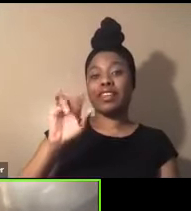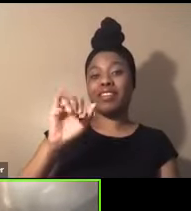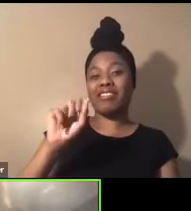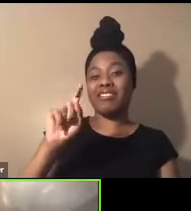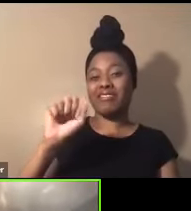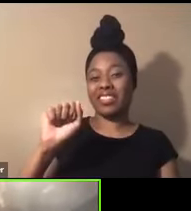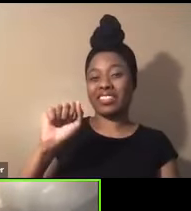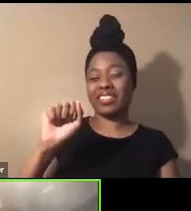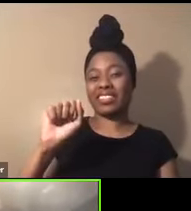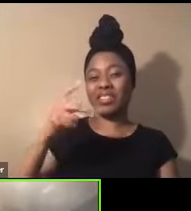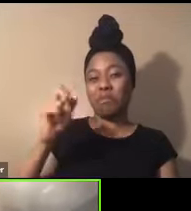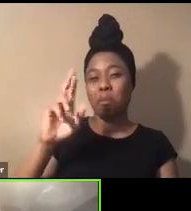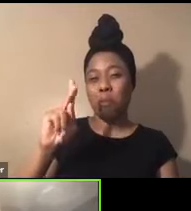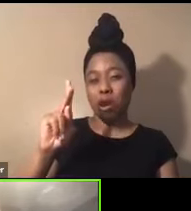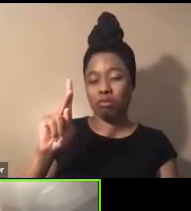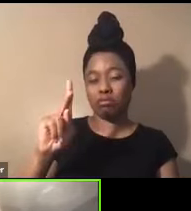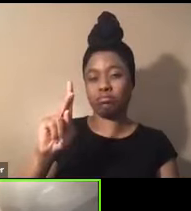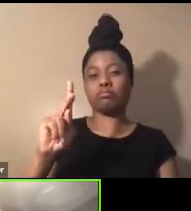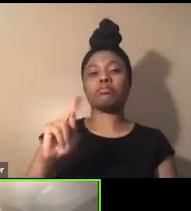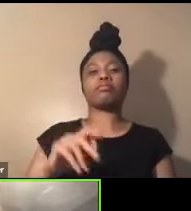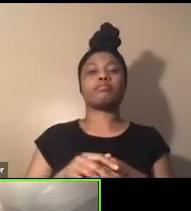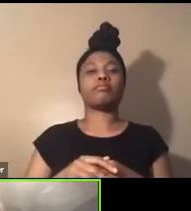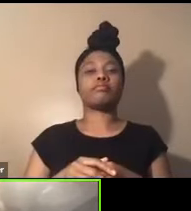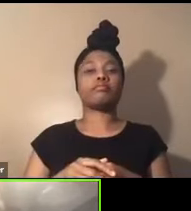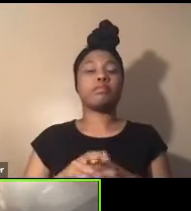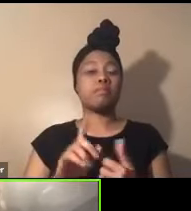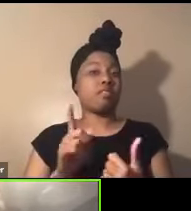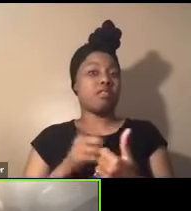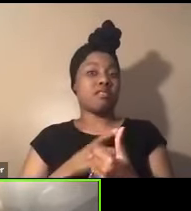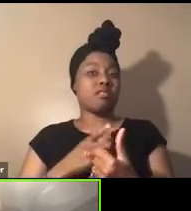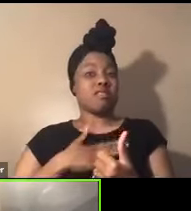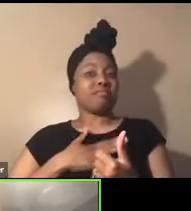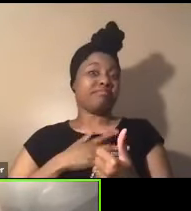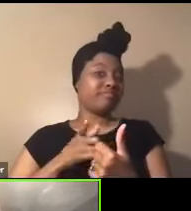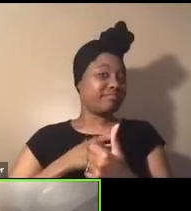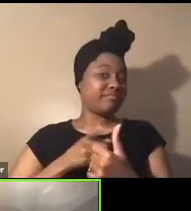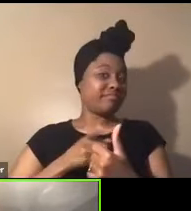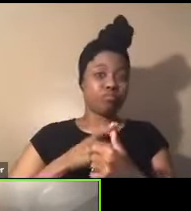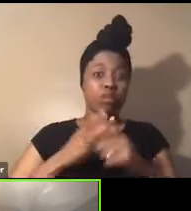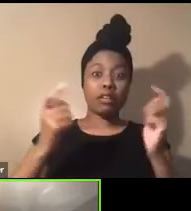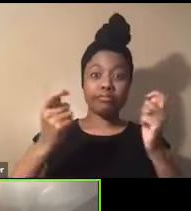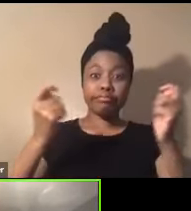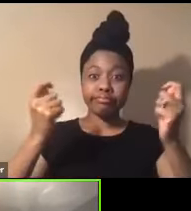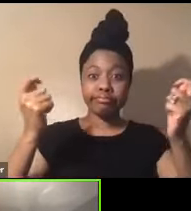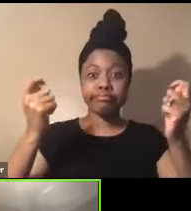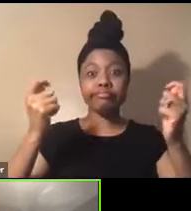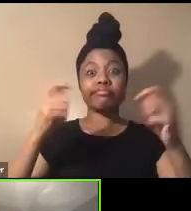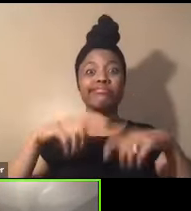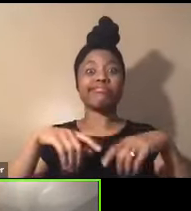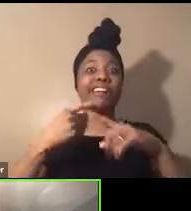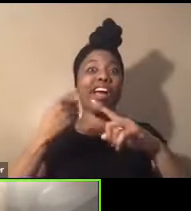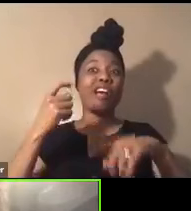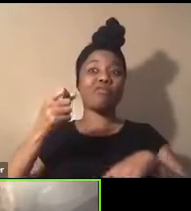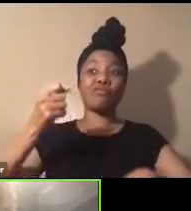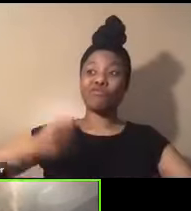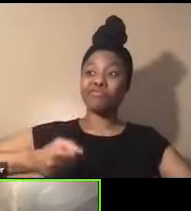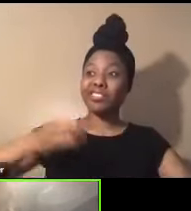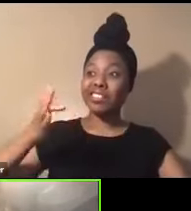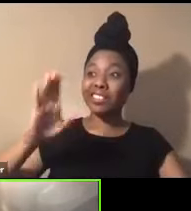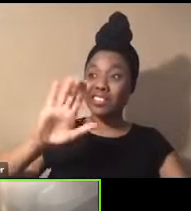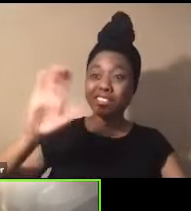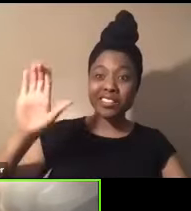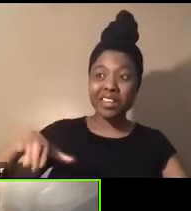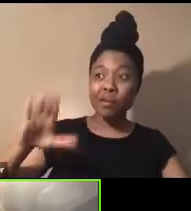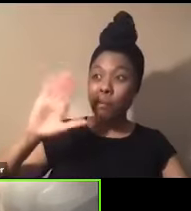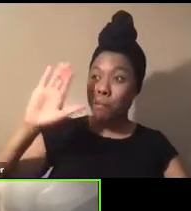It was, this was my first, uh, celebration because again, I'm, you know, I'm coming from the South side of Chicago. We're looking for